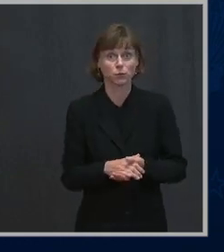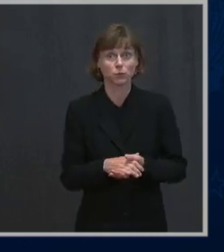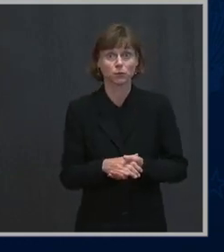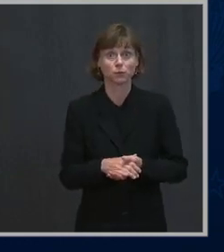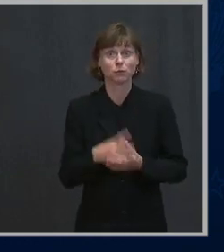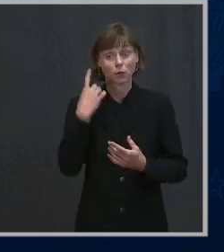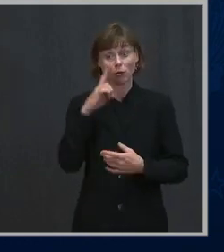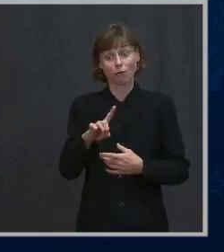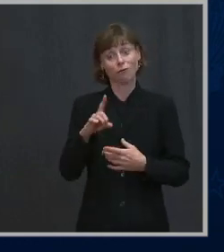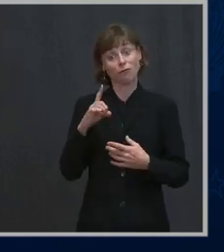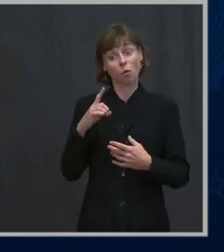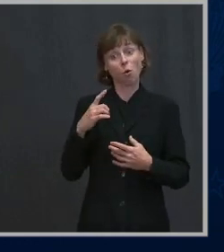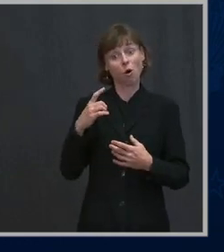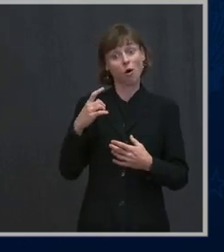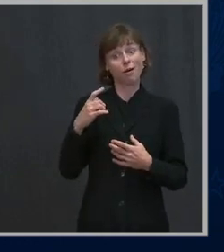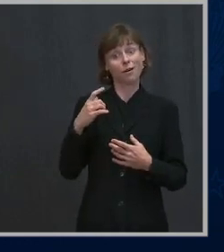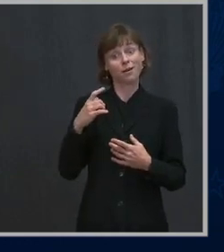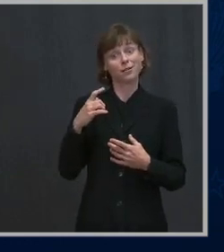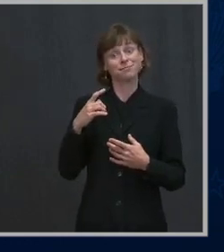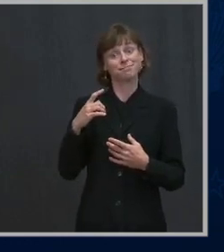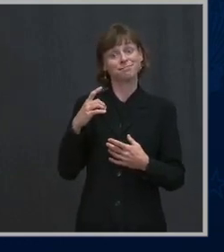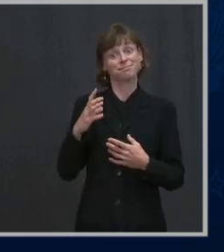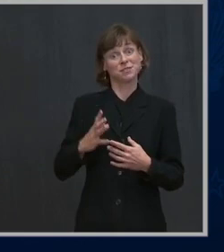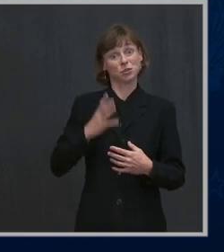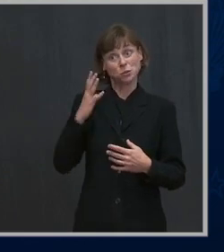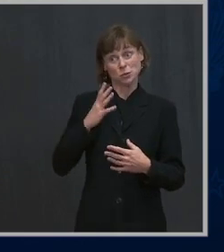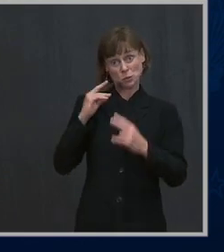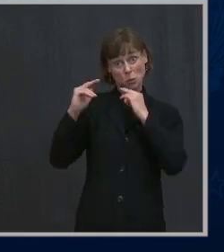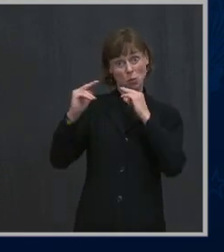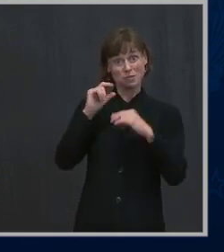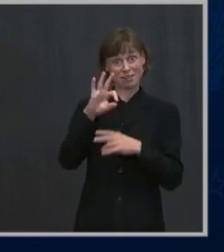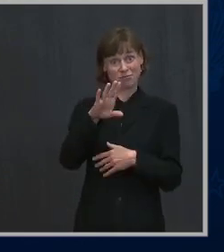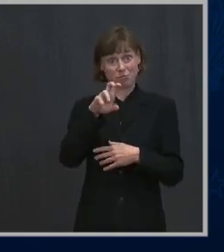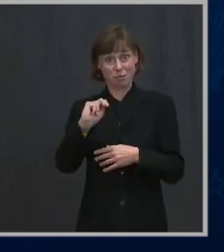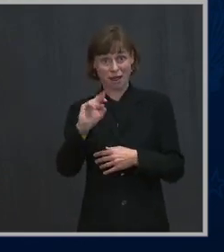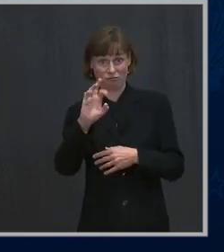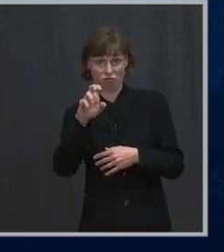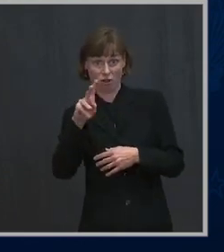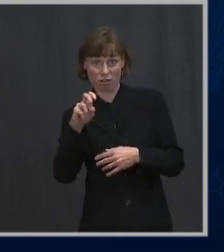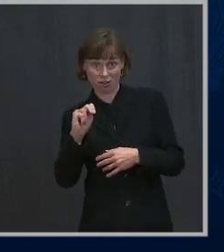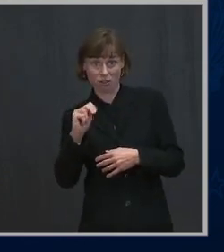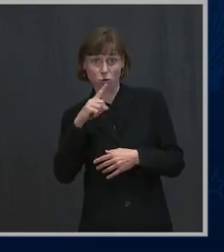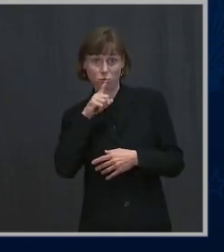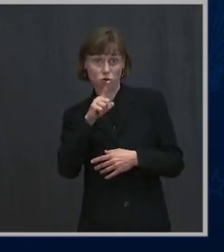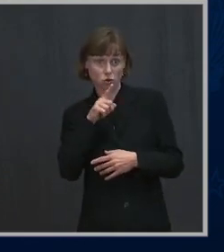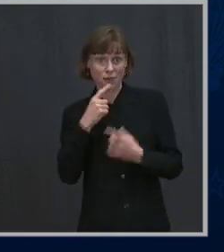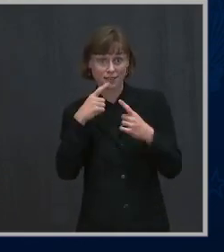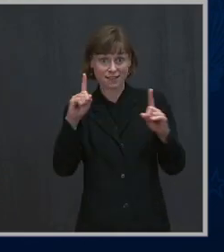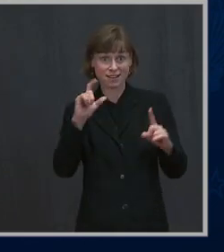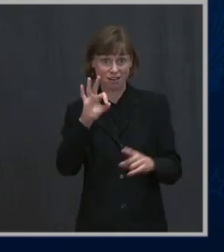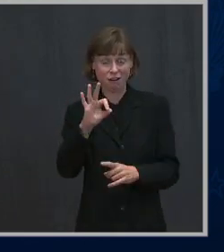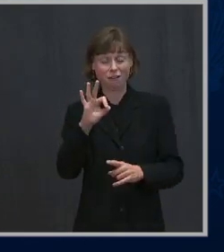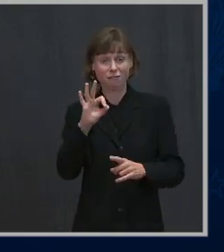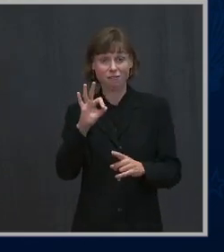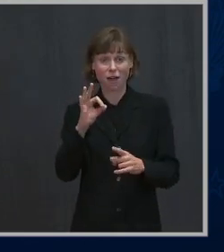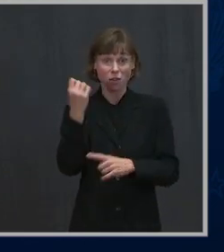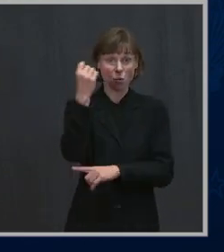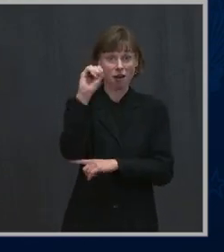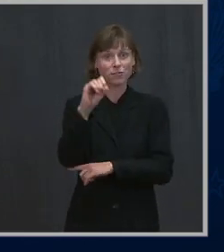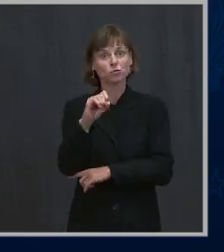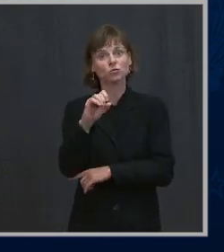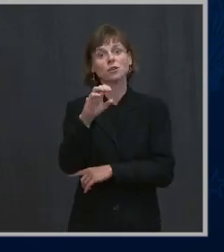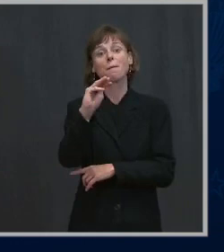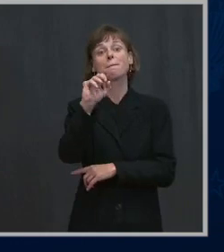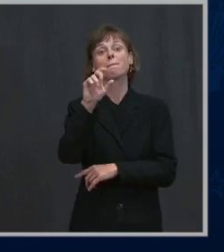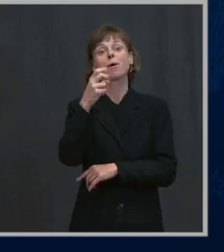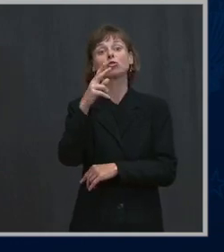diplomacy of ben franklin helped assure the success of our revolution the vision of the marshall plan helped prevent the